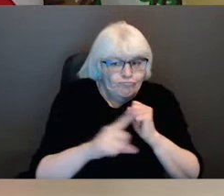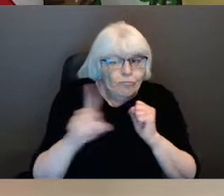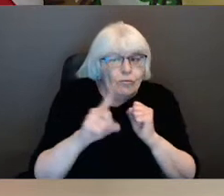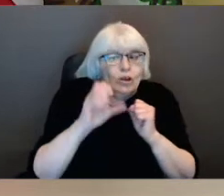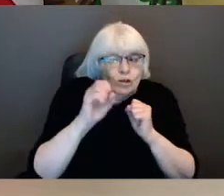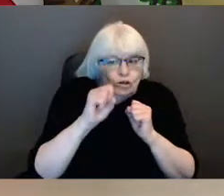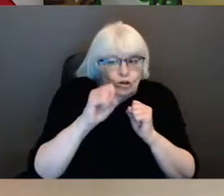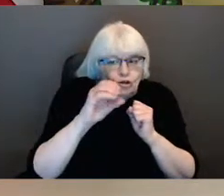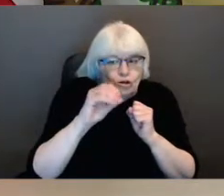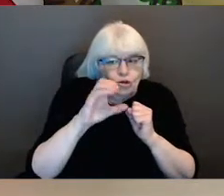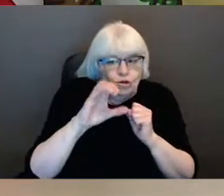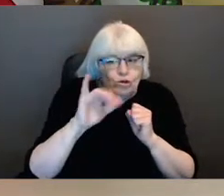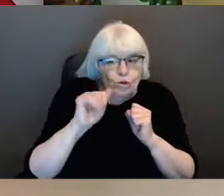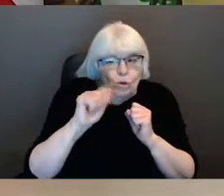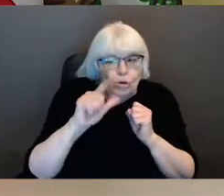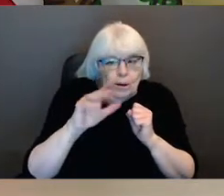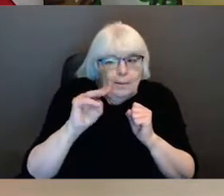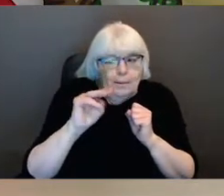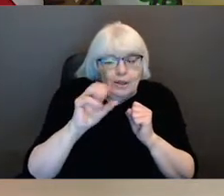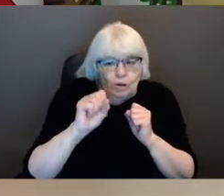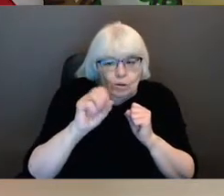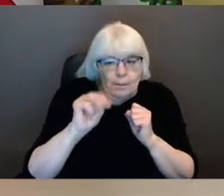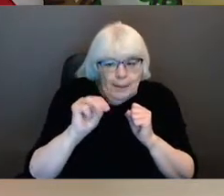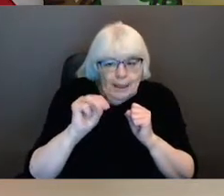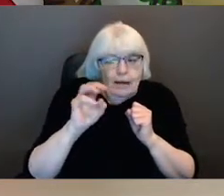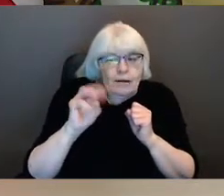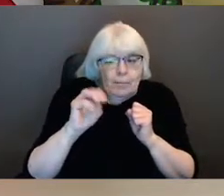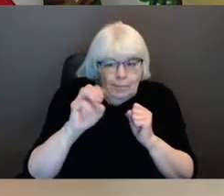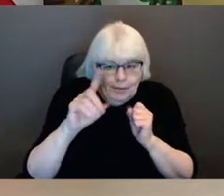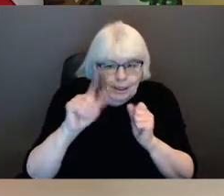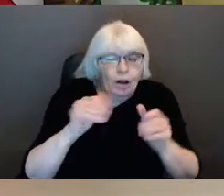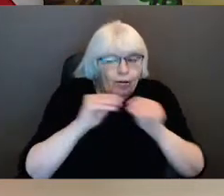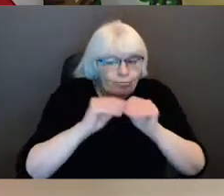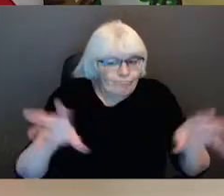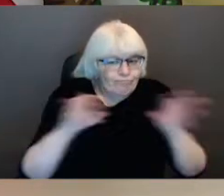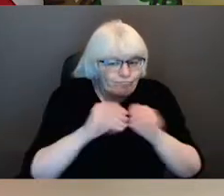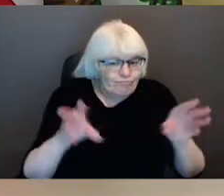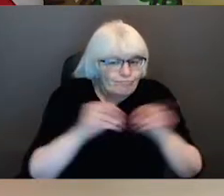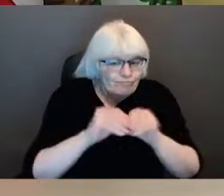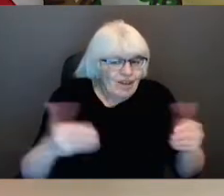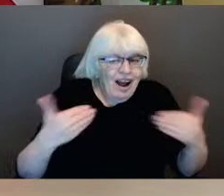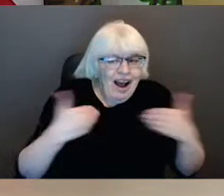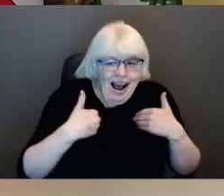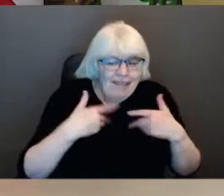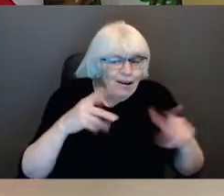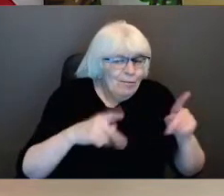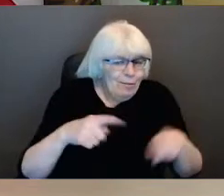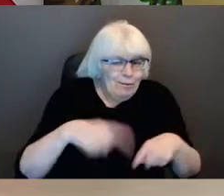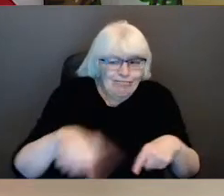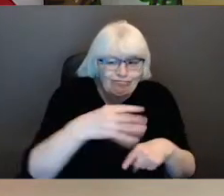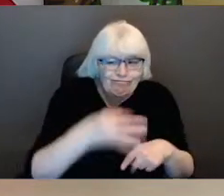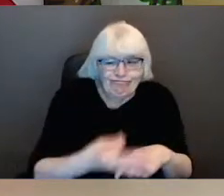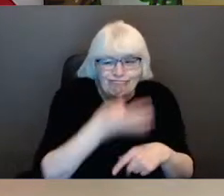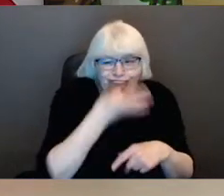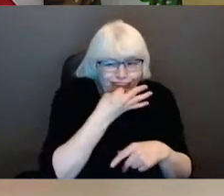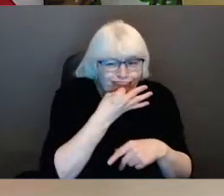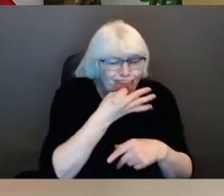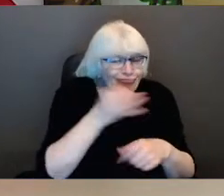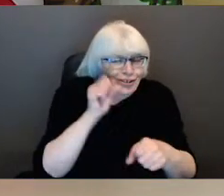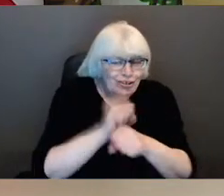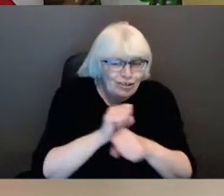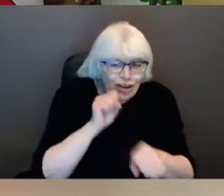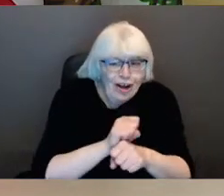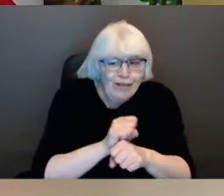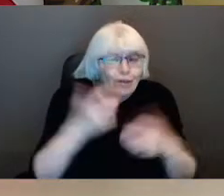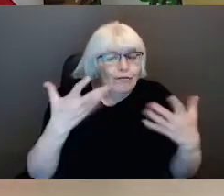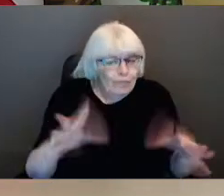venues. And there are people that are really good at that, and so they've been that's being launched. So I think that